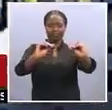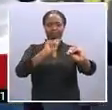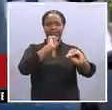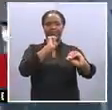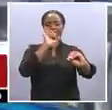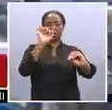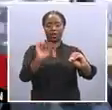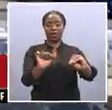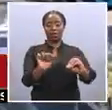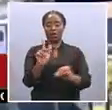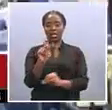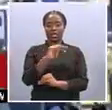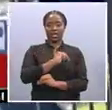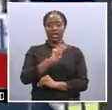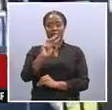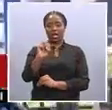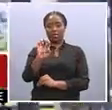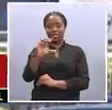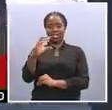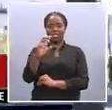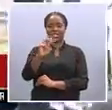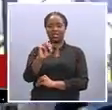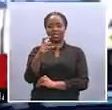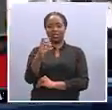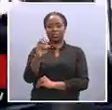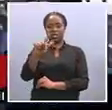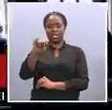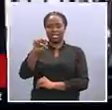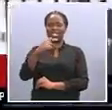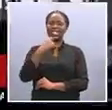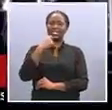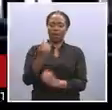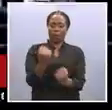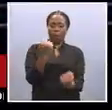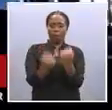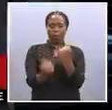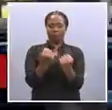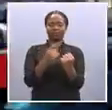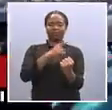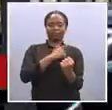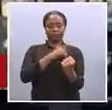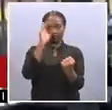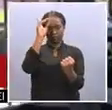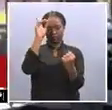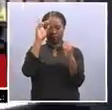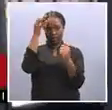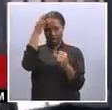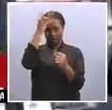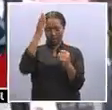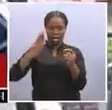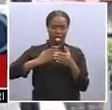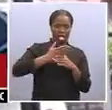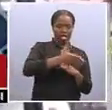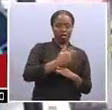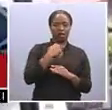Now, KwaZulu-Natal Transport MEC Mxolisi Kaunda says a lengthy court battle prevented the department from getting involved in a